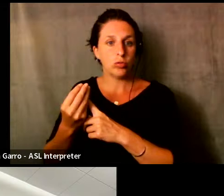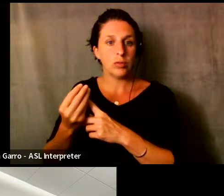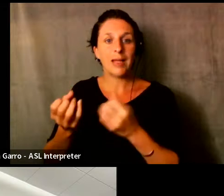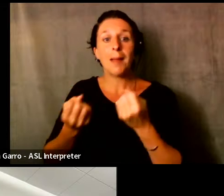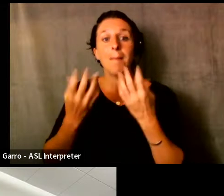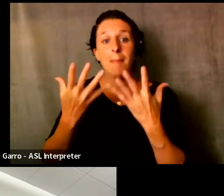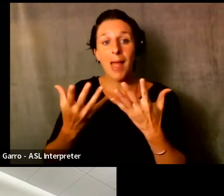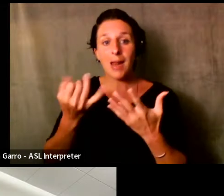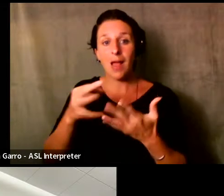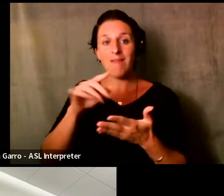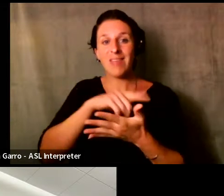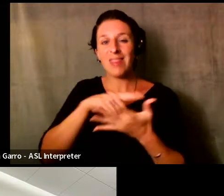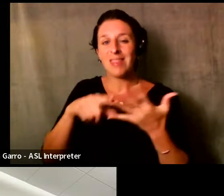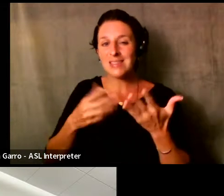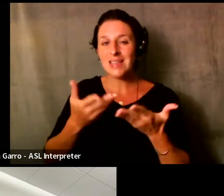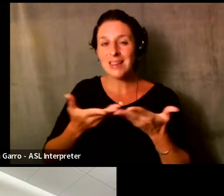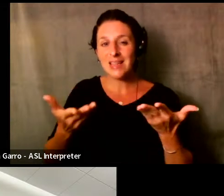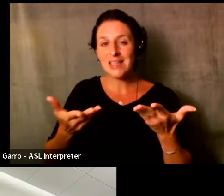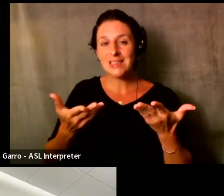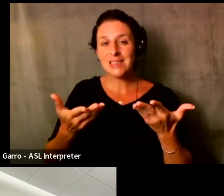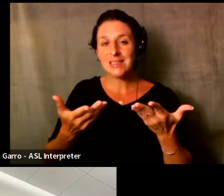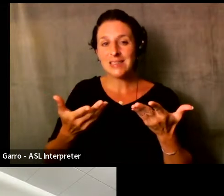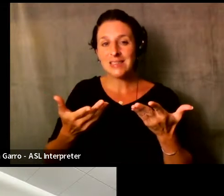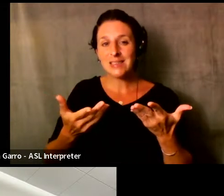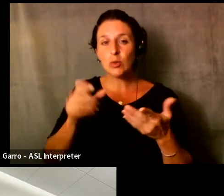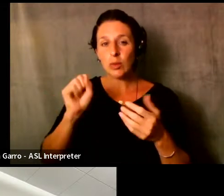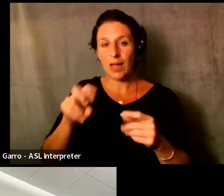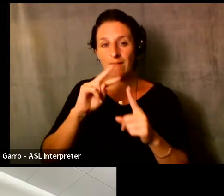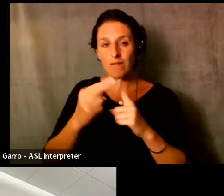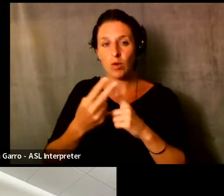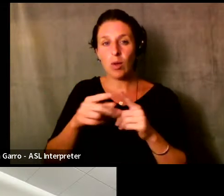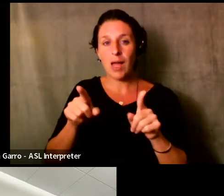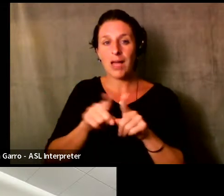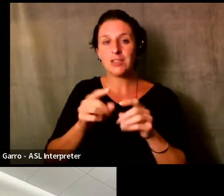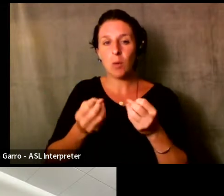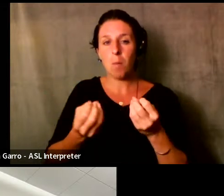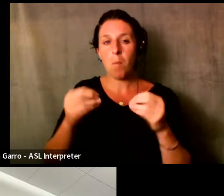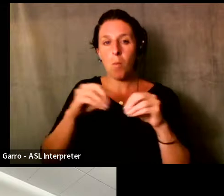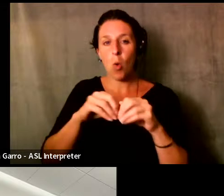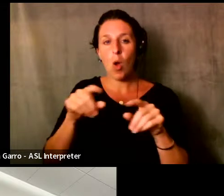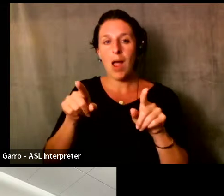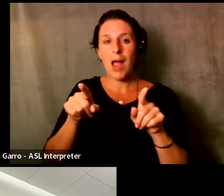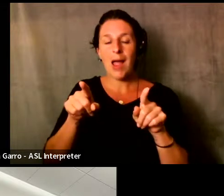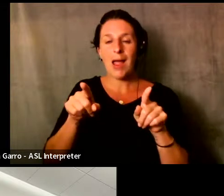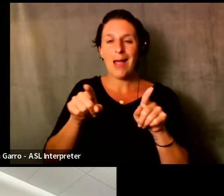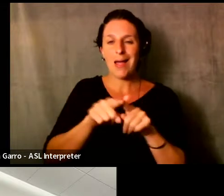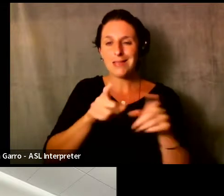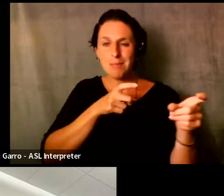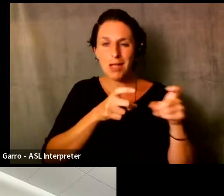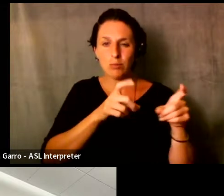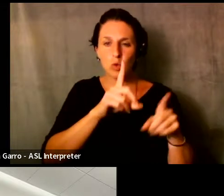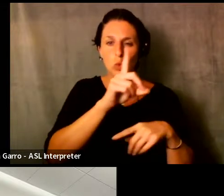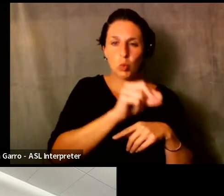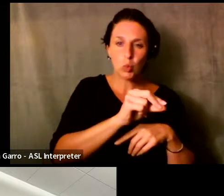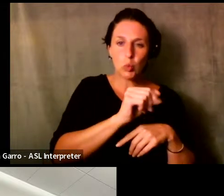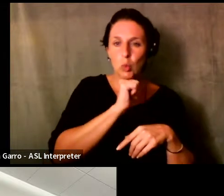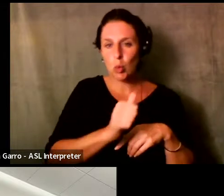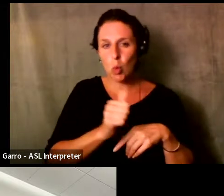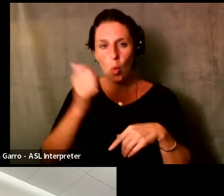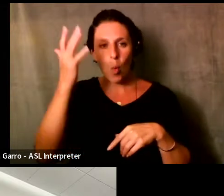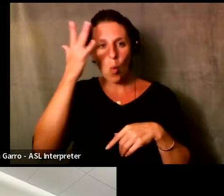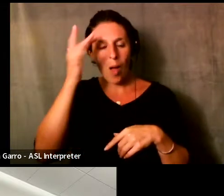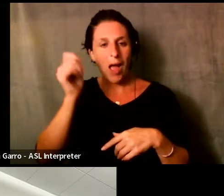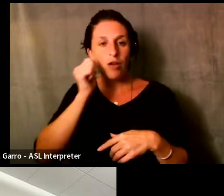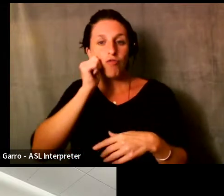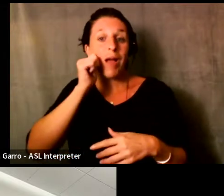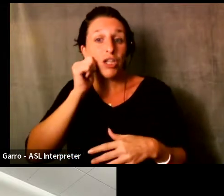Many of these things are, you could view them as more like management do's or don'ts. And so why racialize it?